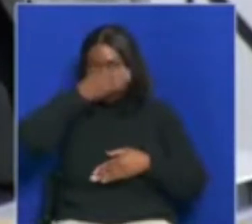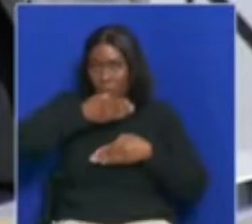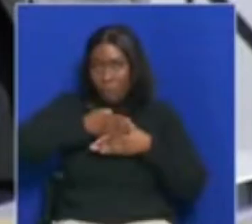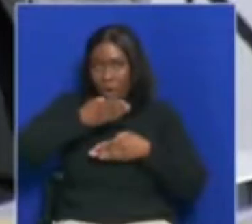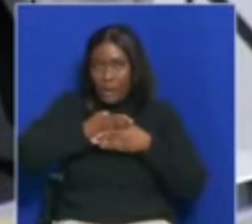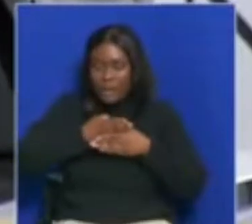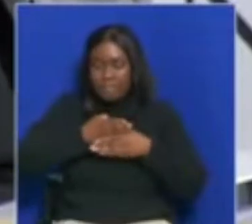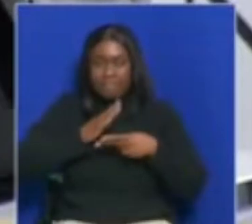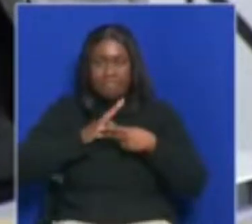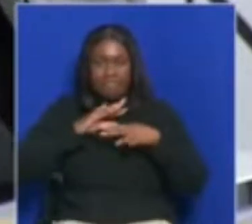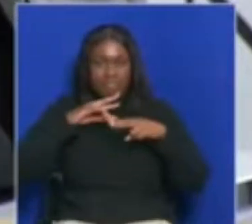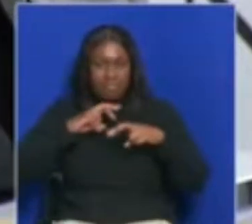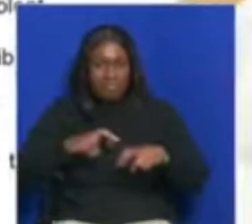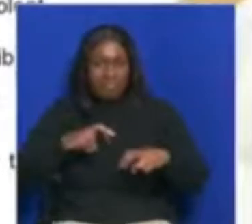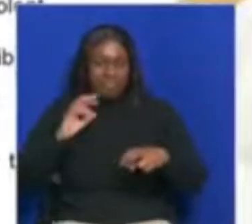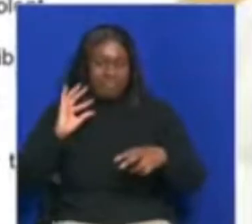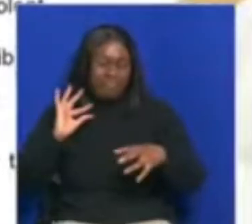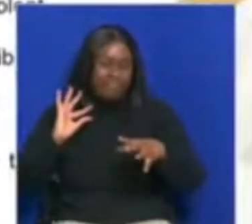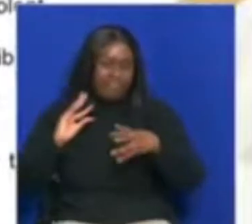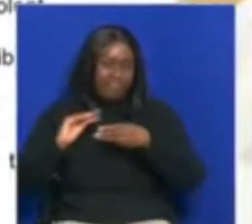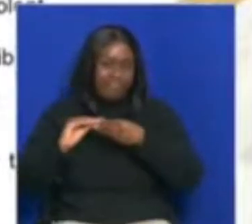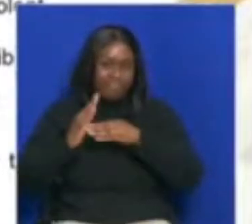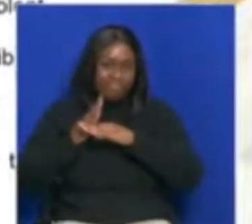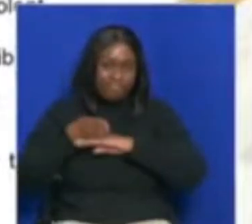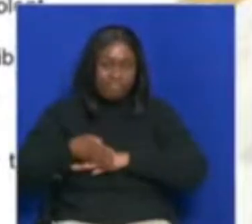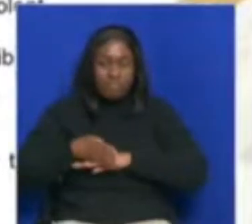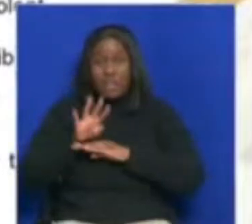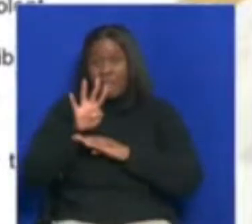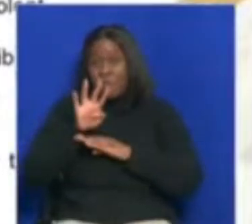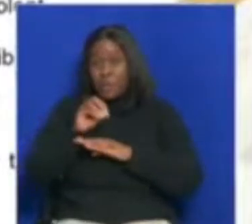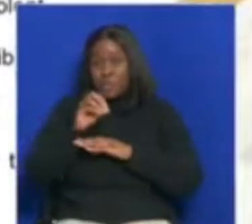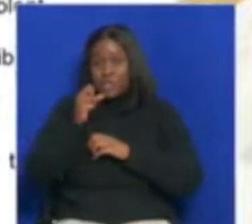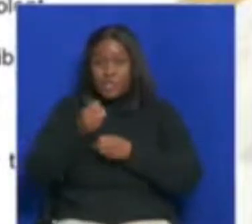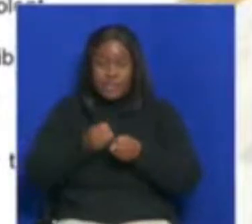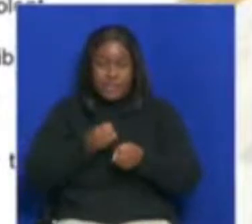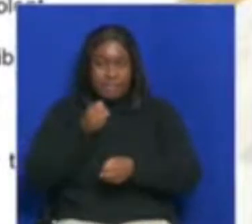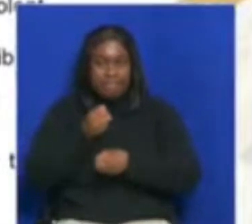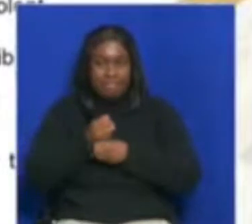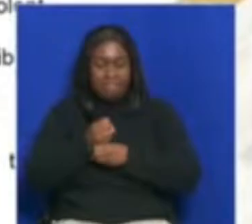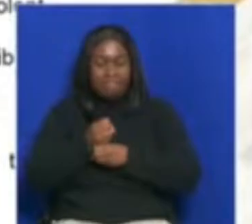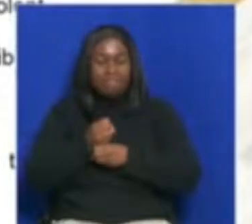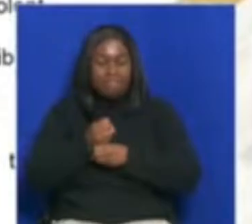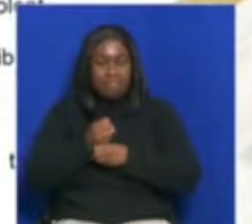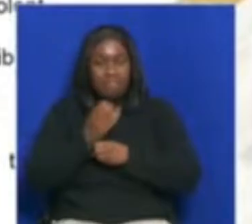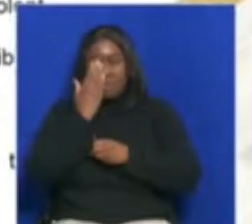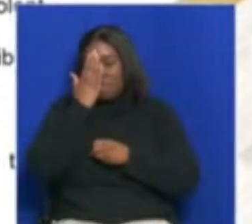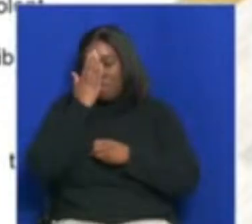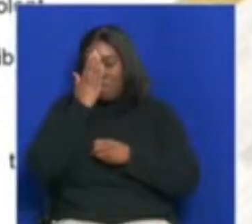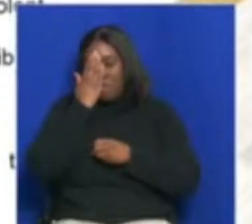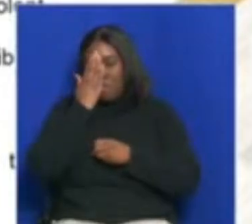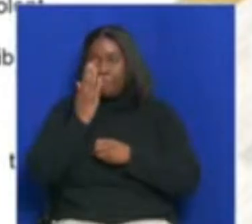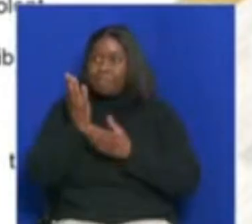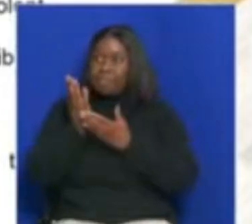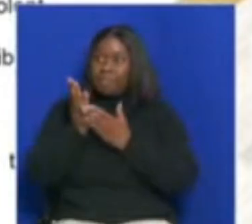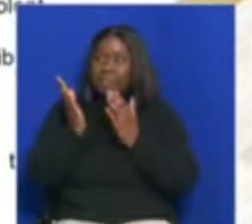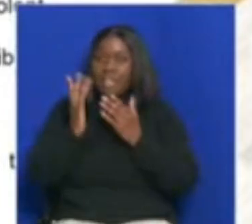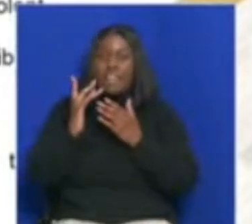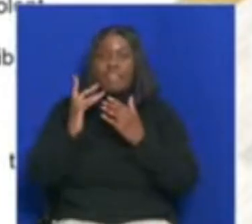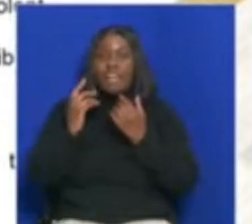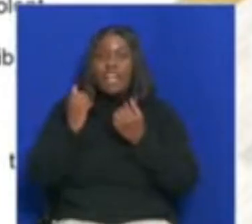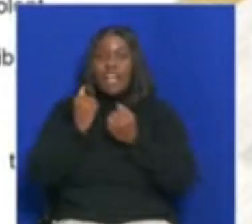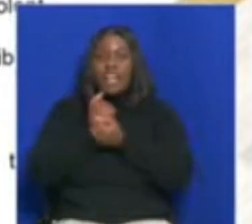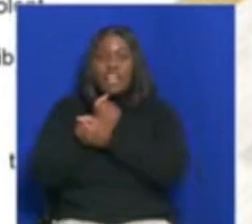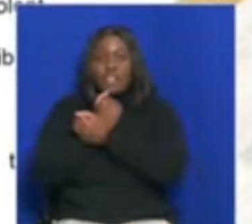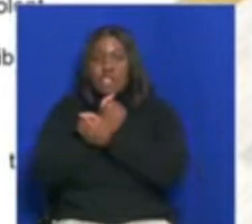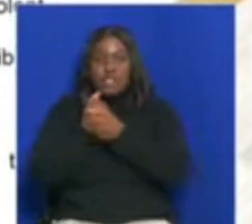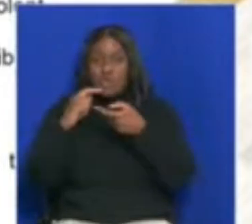40 years, I'm aware that some operators in the tow truck industry are also involved in the drug industry.